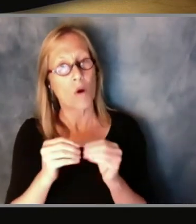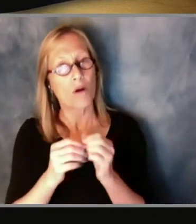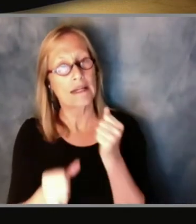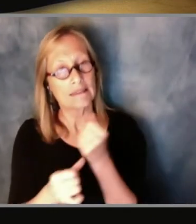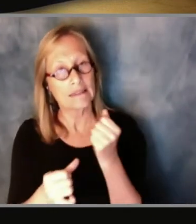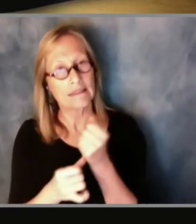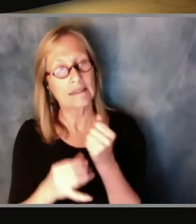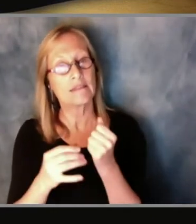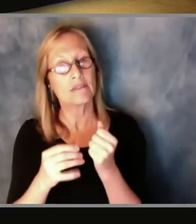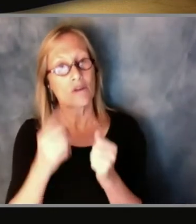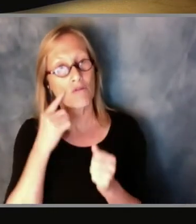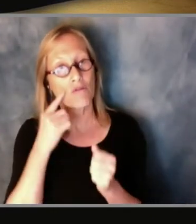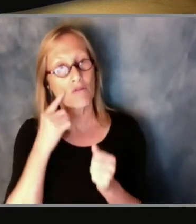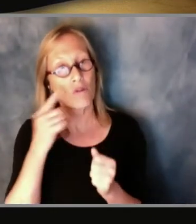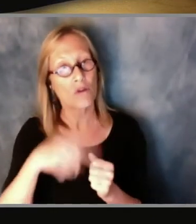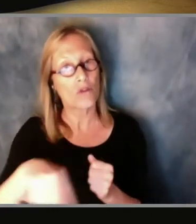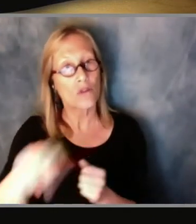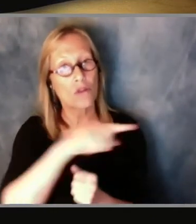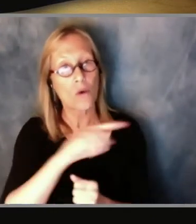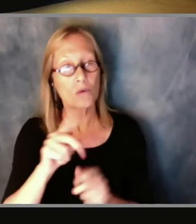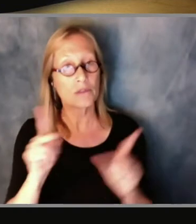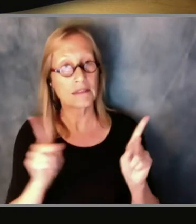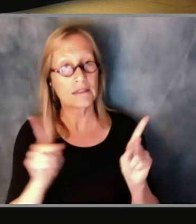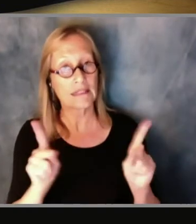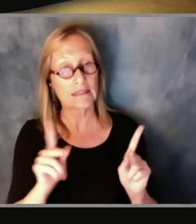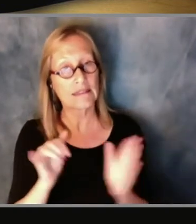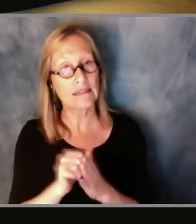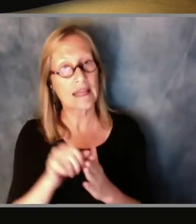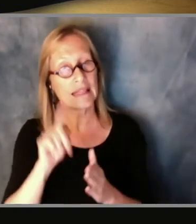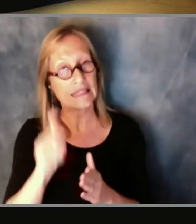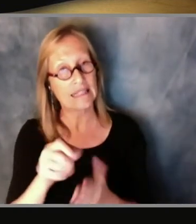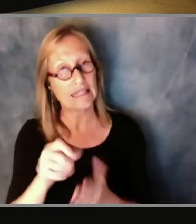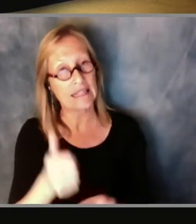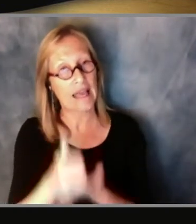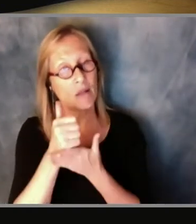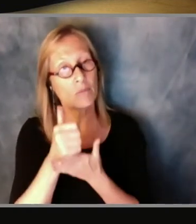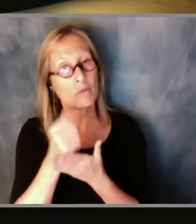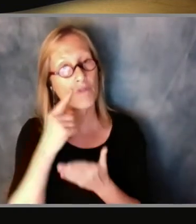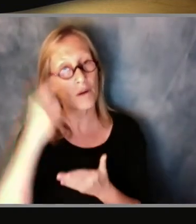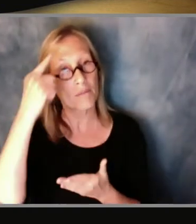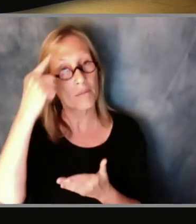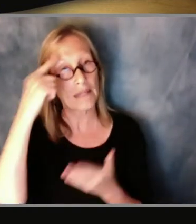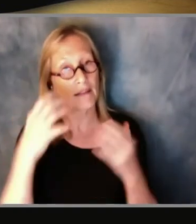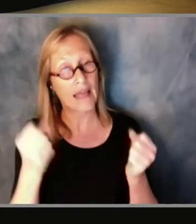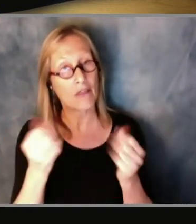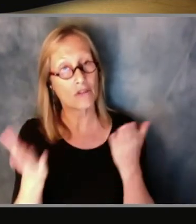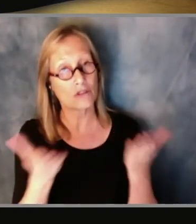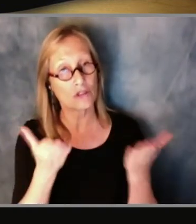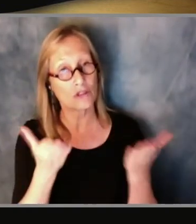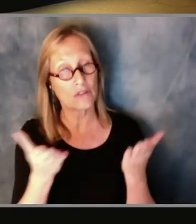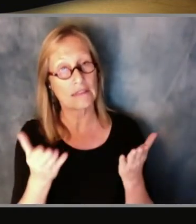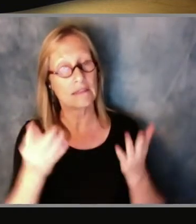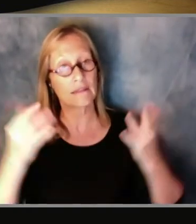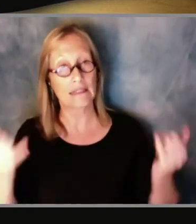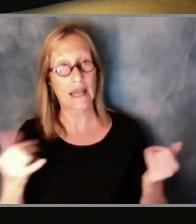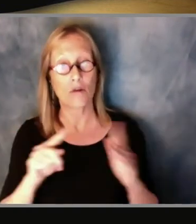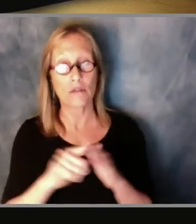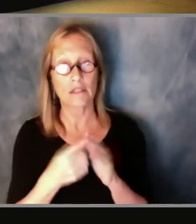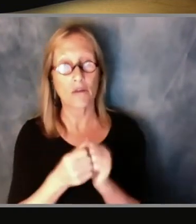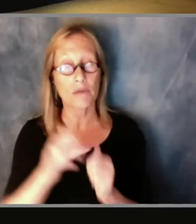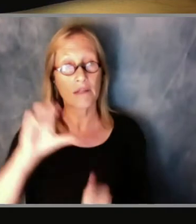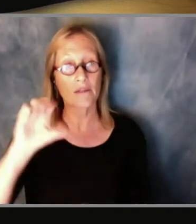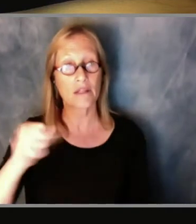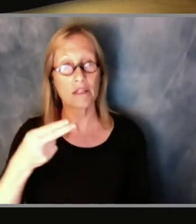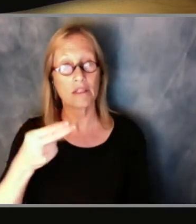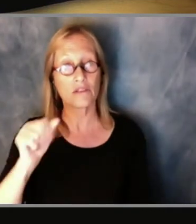for those citizens in need of help? Let's start with Shane